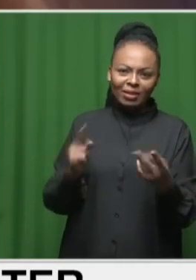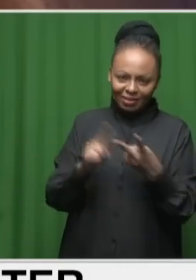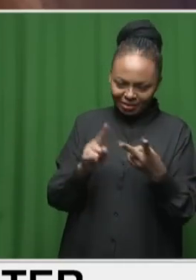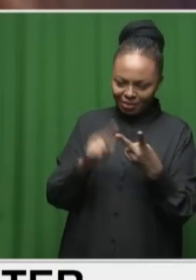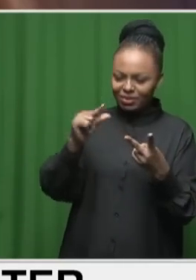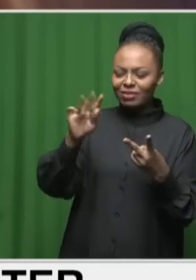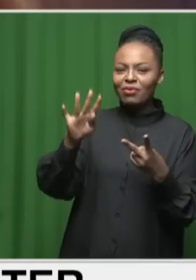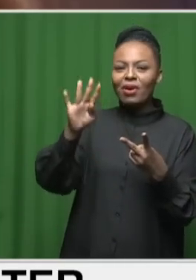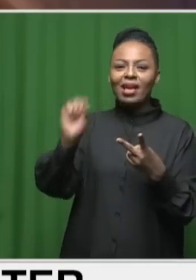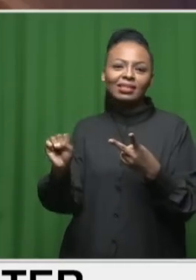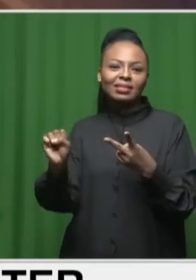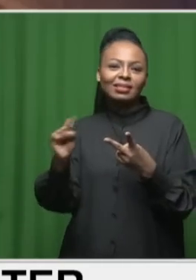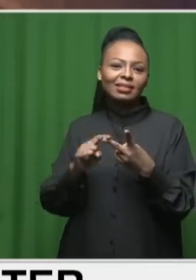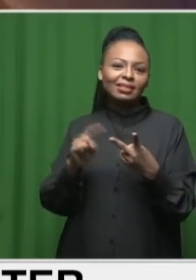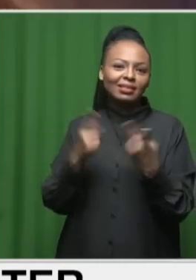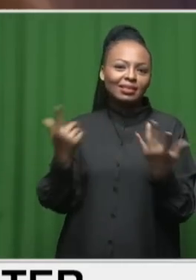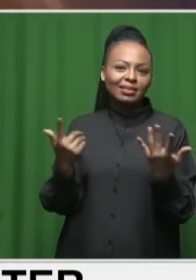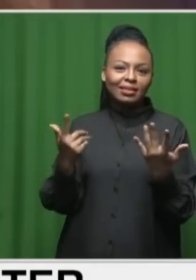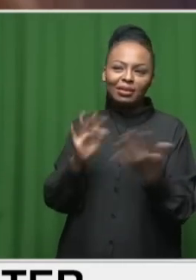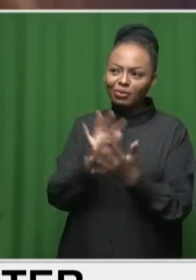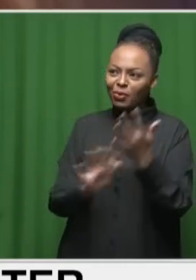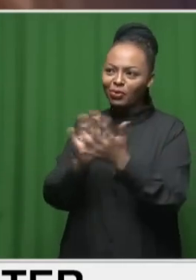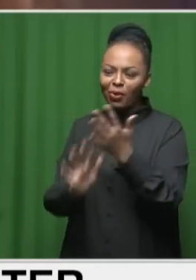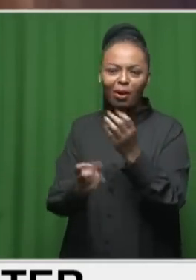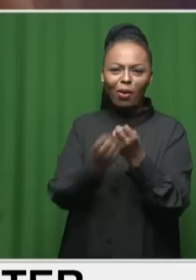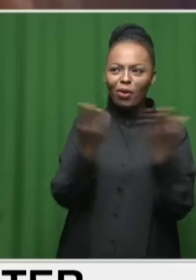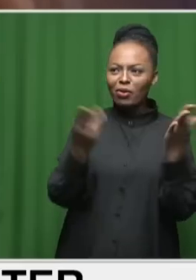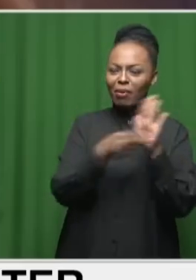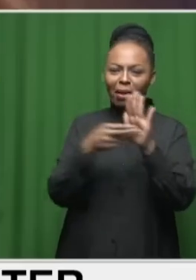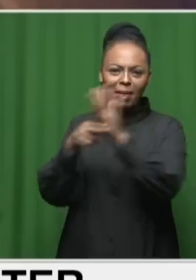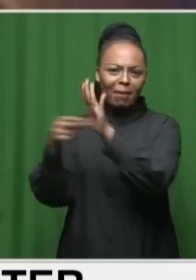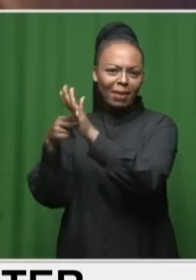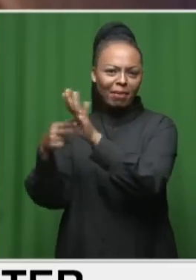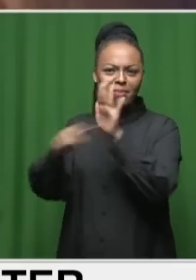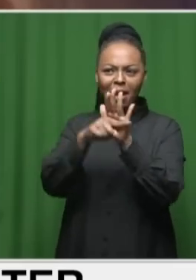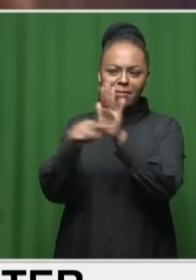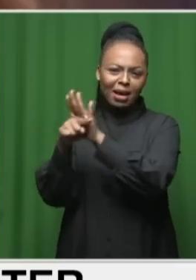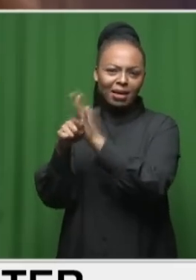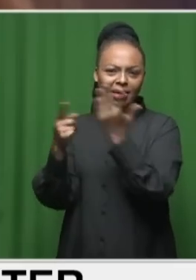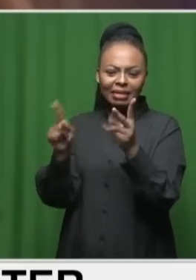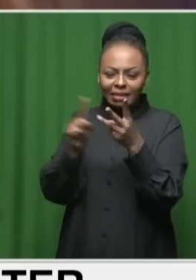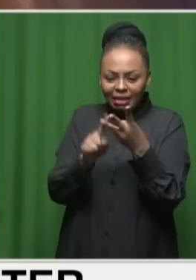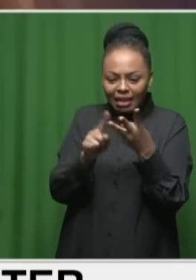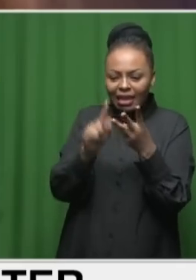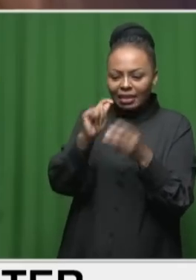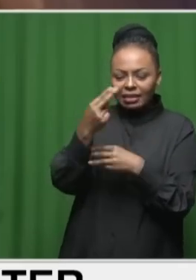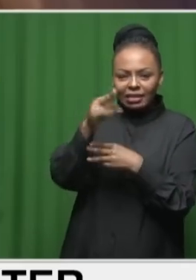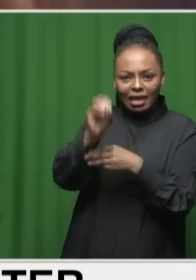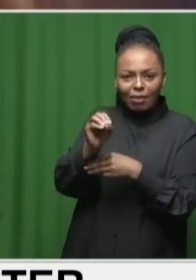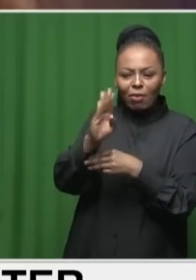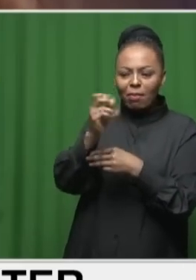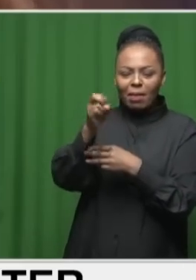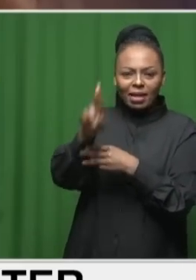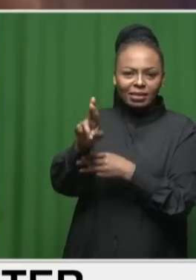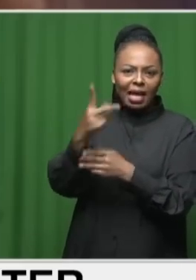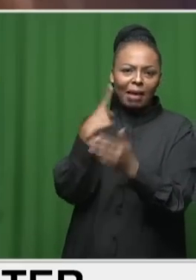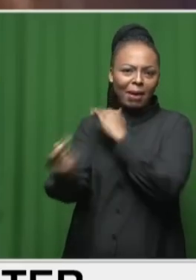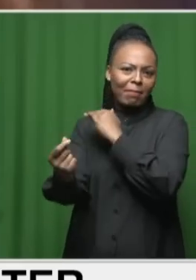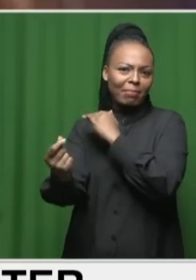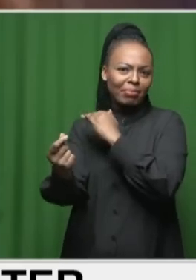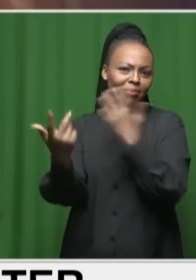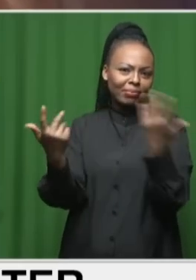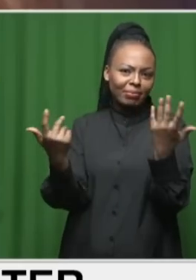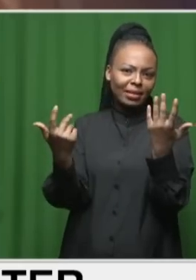that the people not just responsible for Thabo Bester's escape, because that is just a symptom of